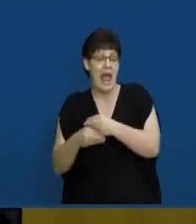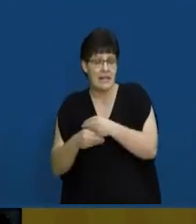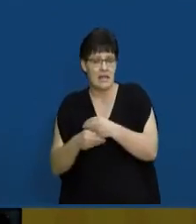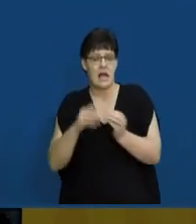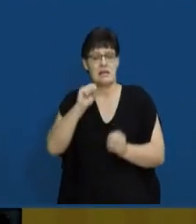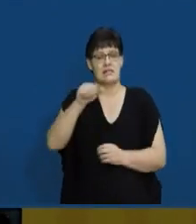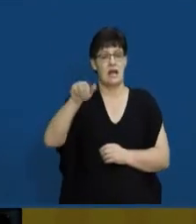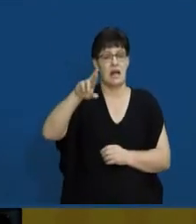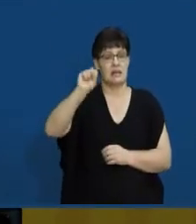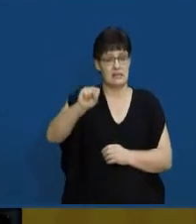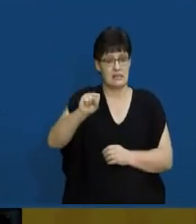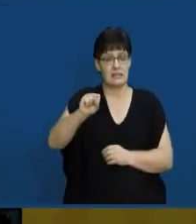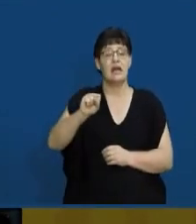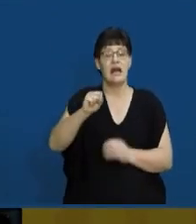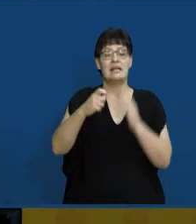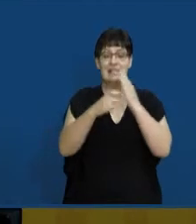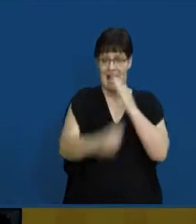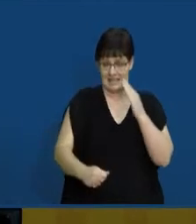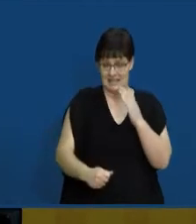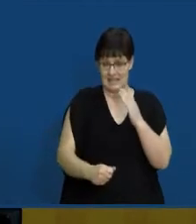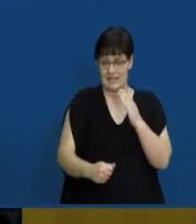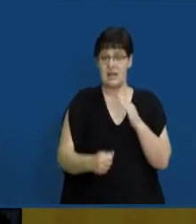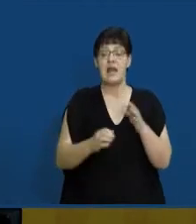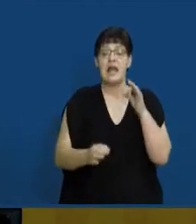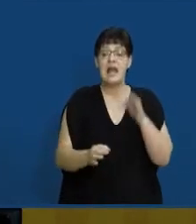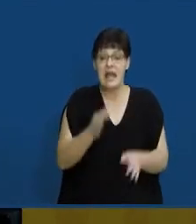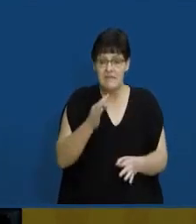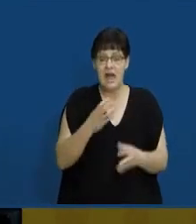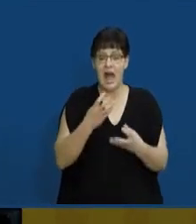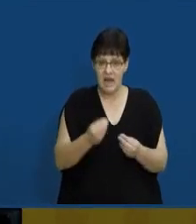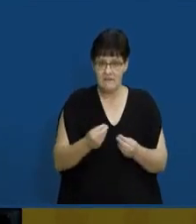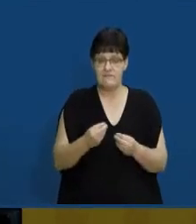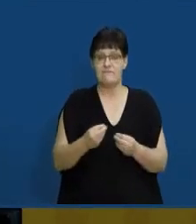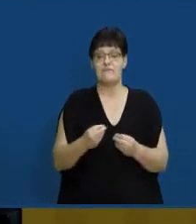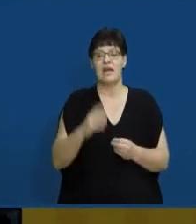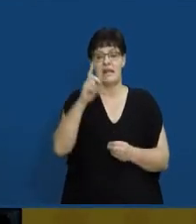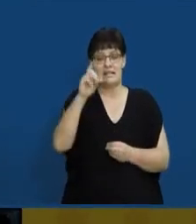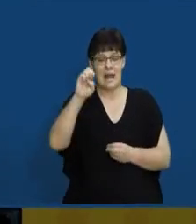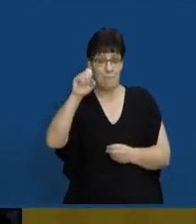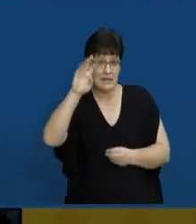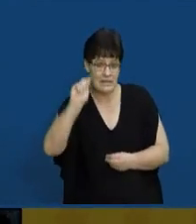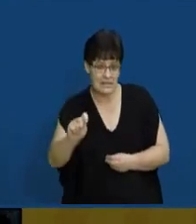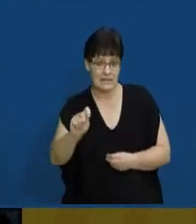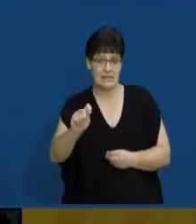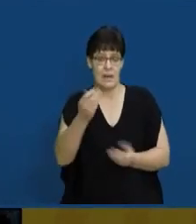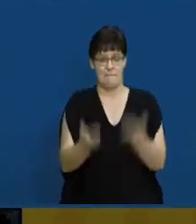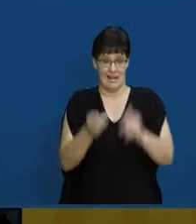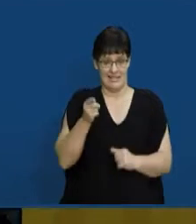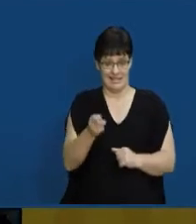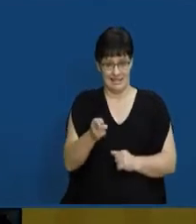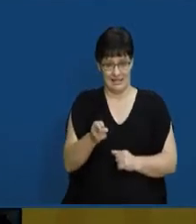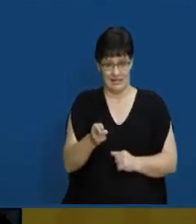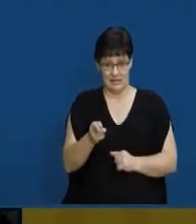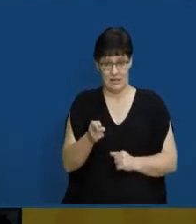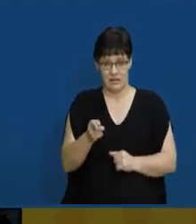SARS income tax if it has a debit balance. Okay, so I've just given you an indication of what